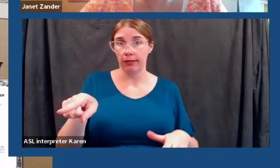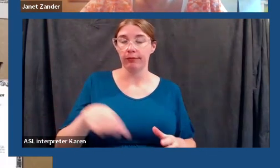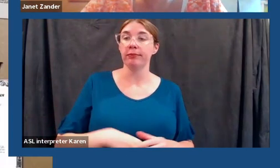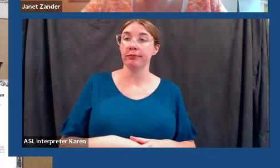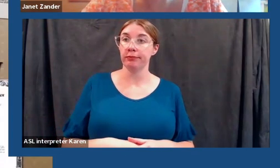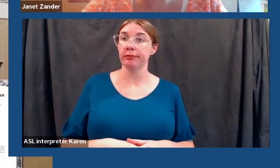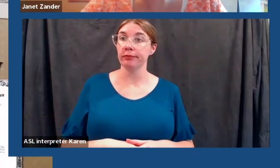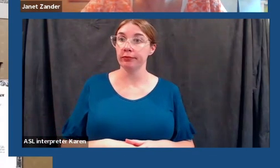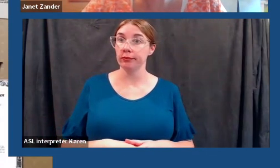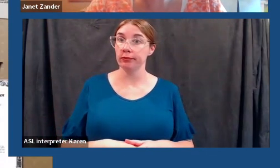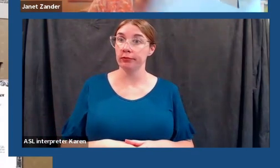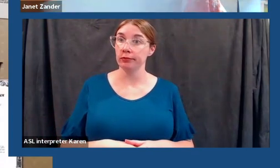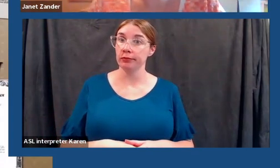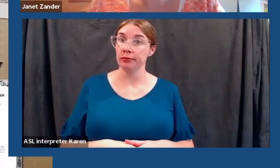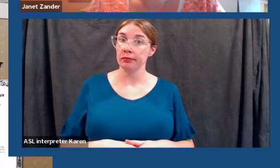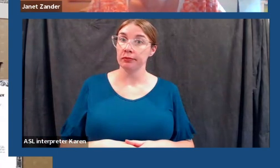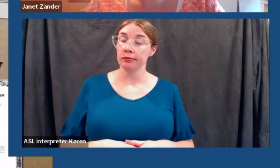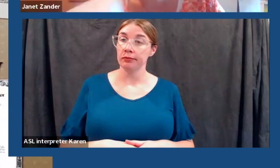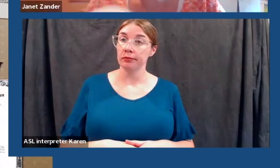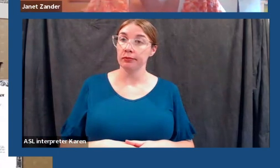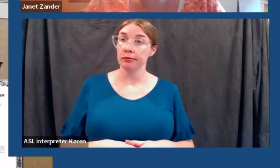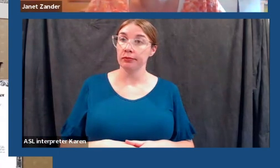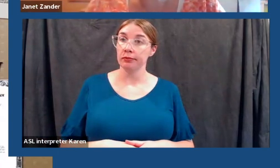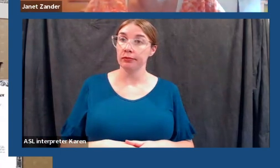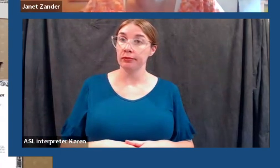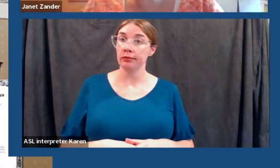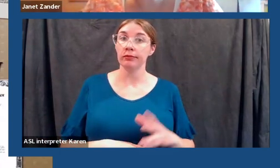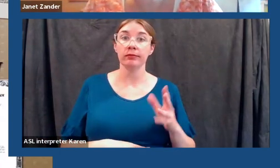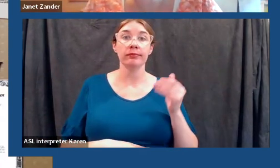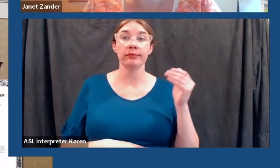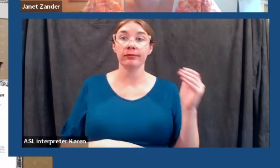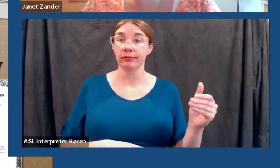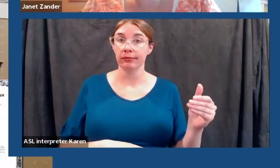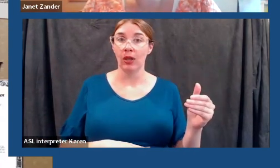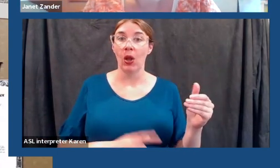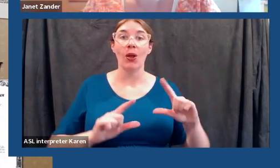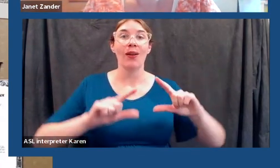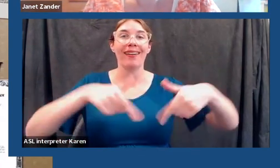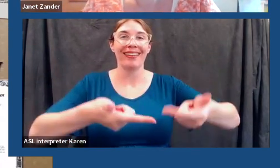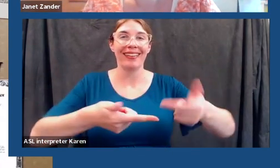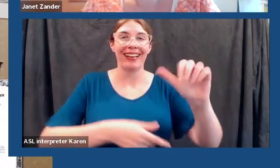Next slide, please. I think this goes over to Anna.